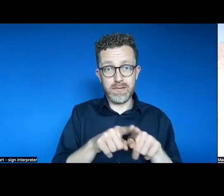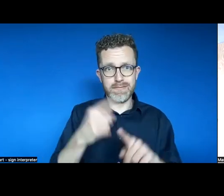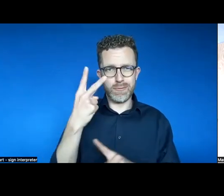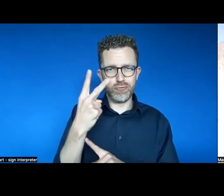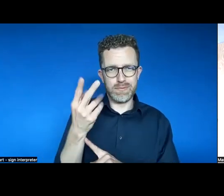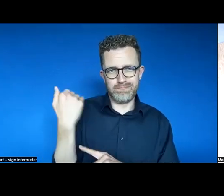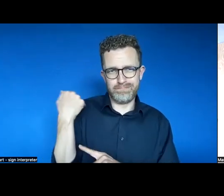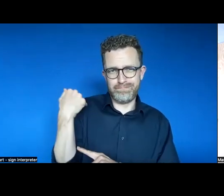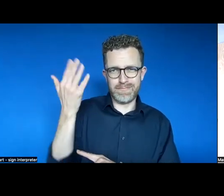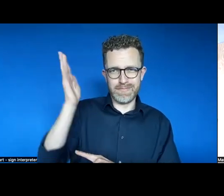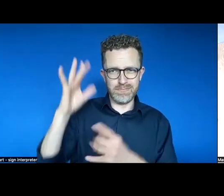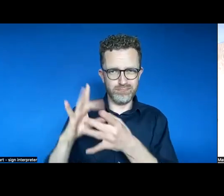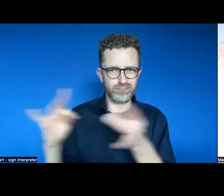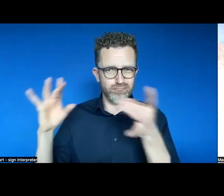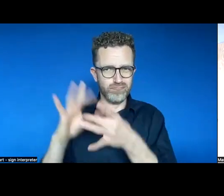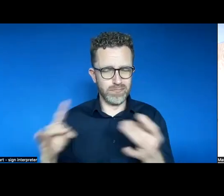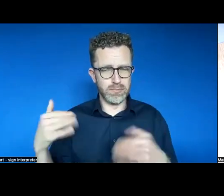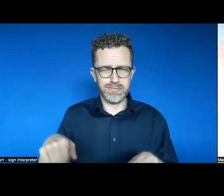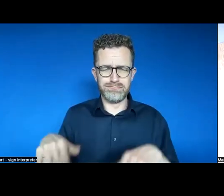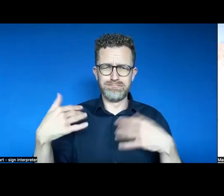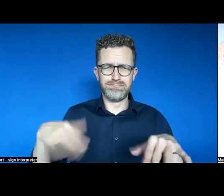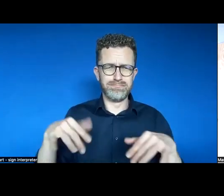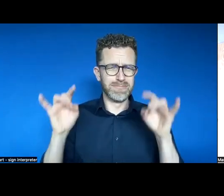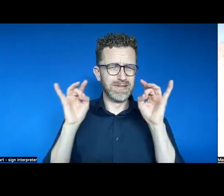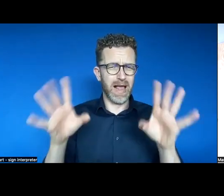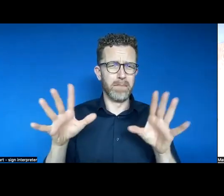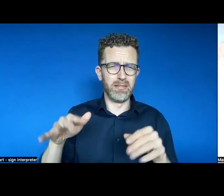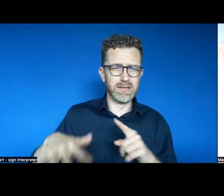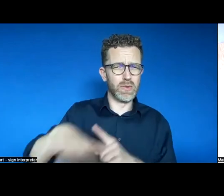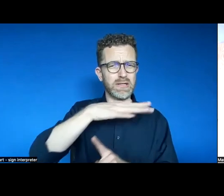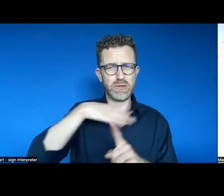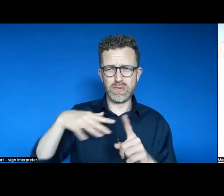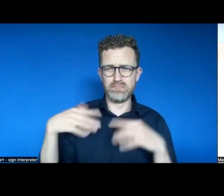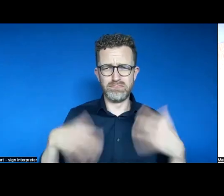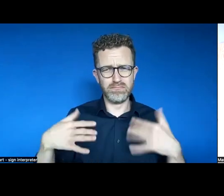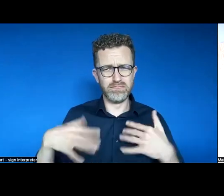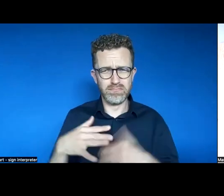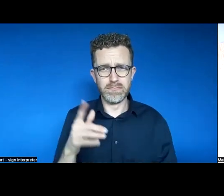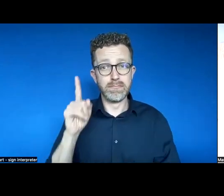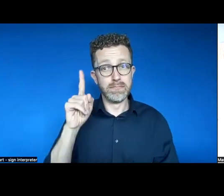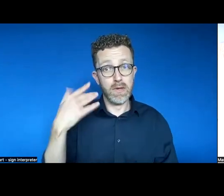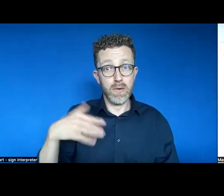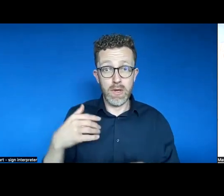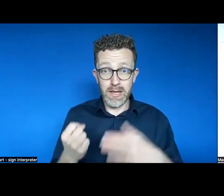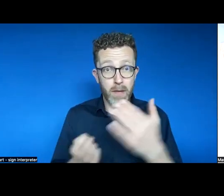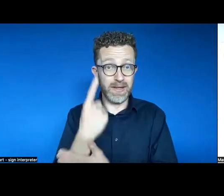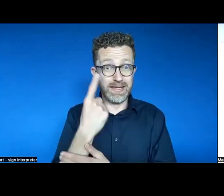really change the system of child protection in Ukraine and to activate process